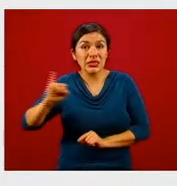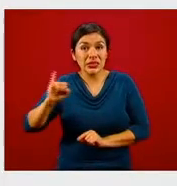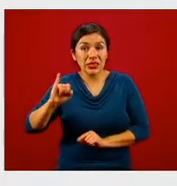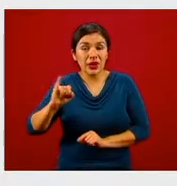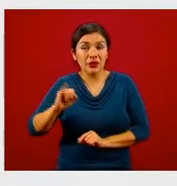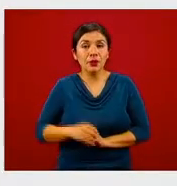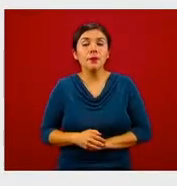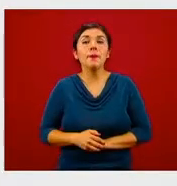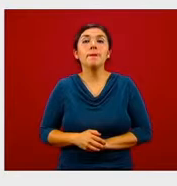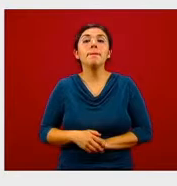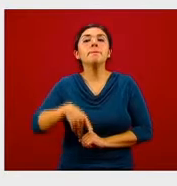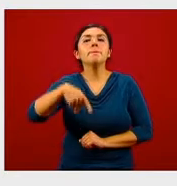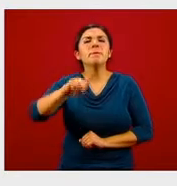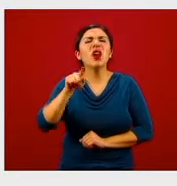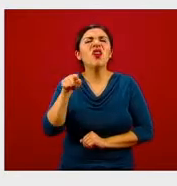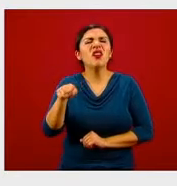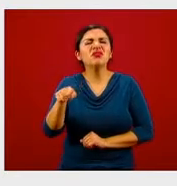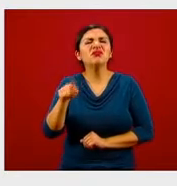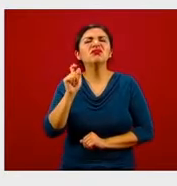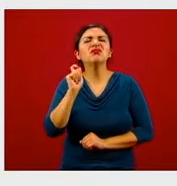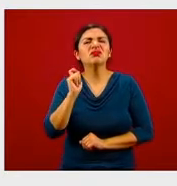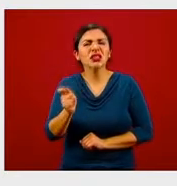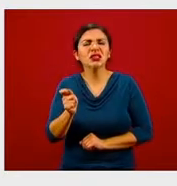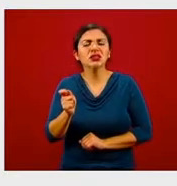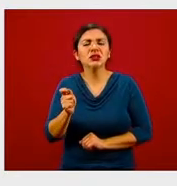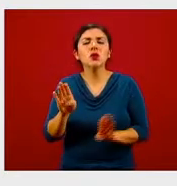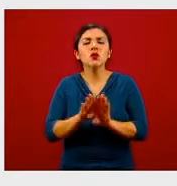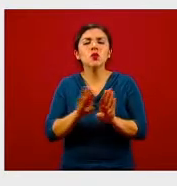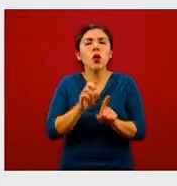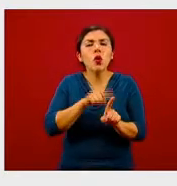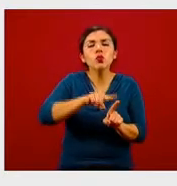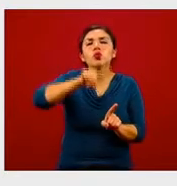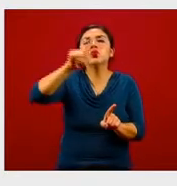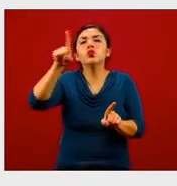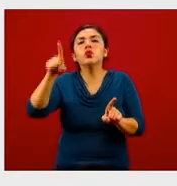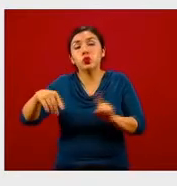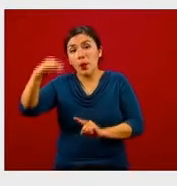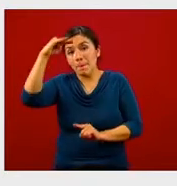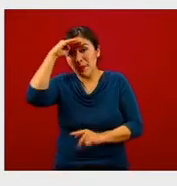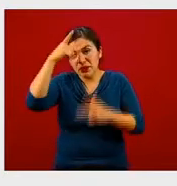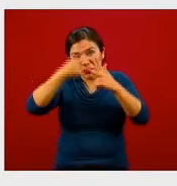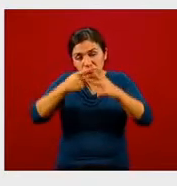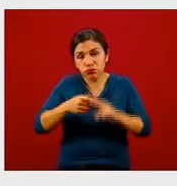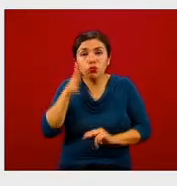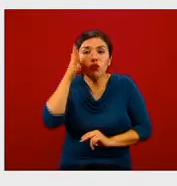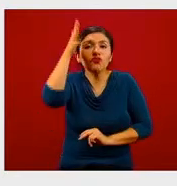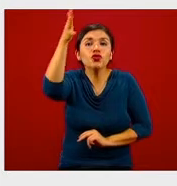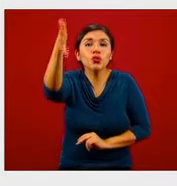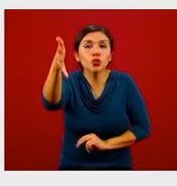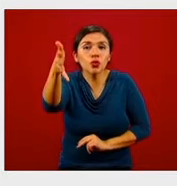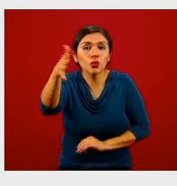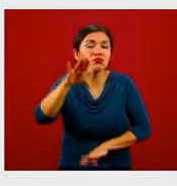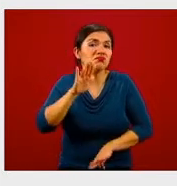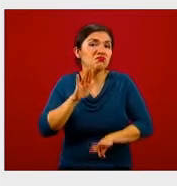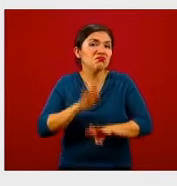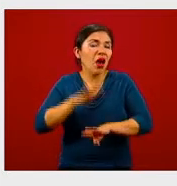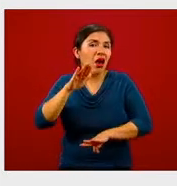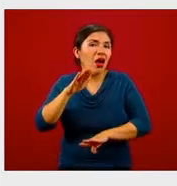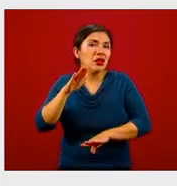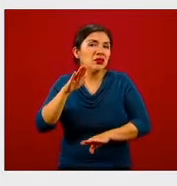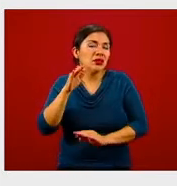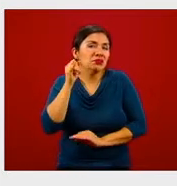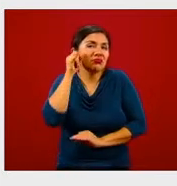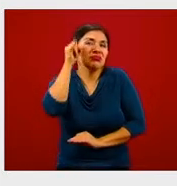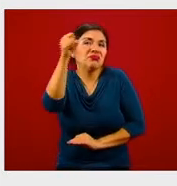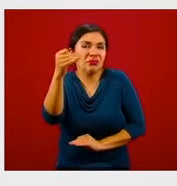it's been presented many times, but if we go down a little bit, on the left, the graph shows the same